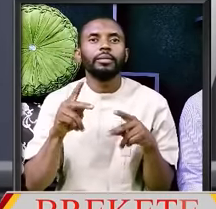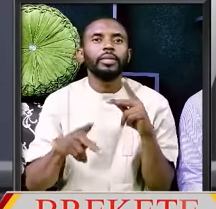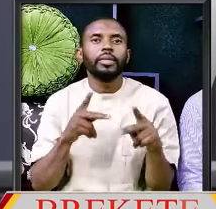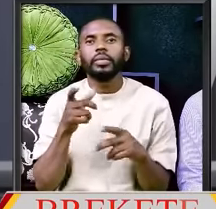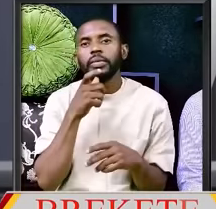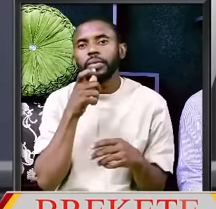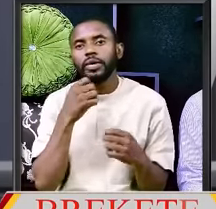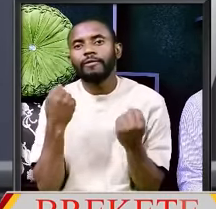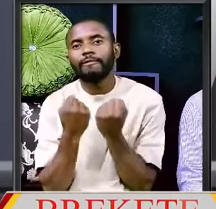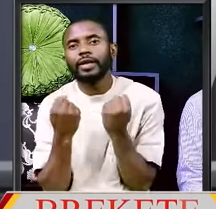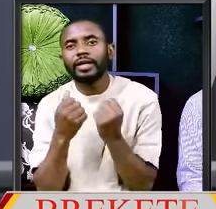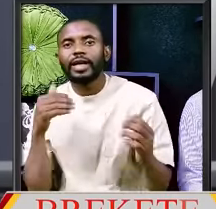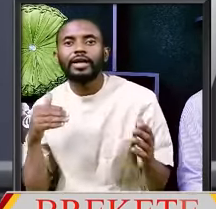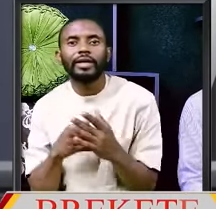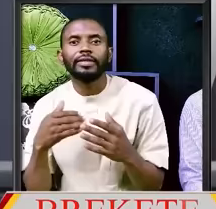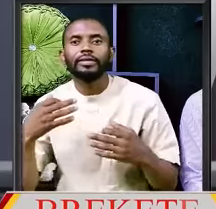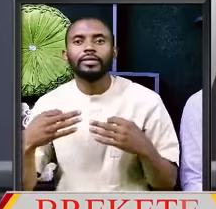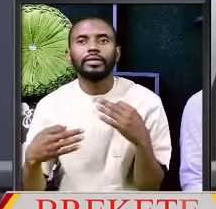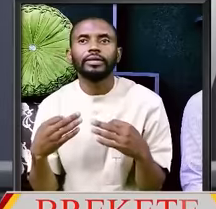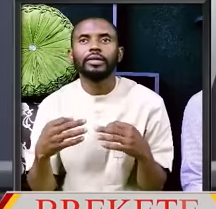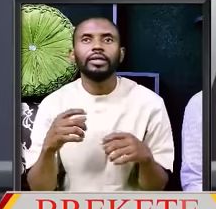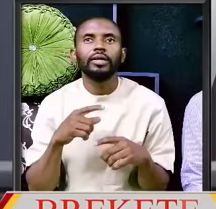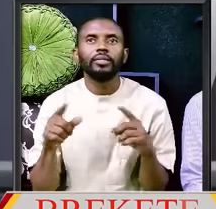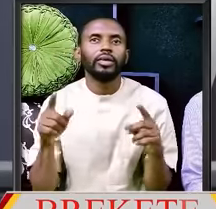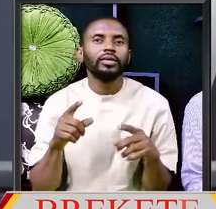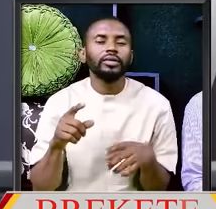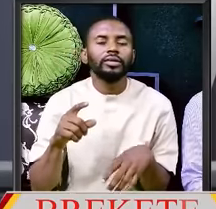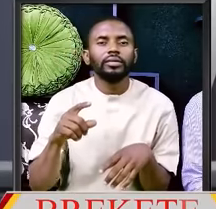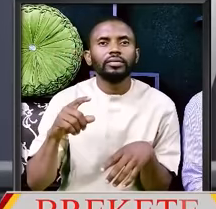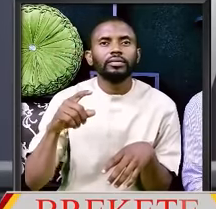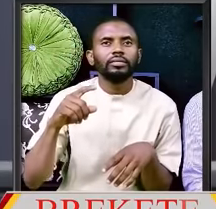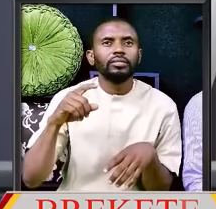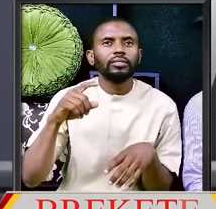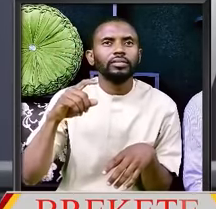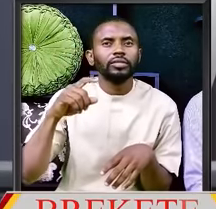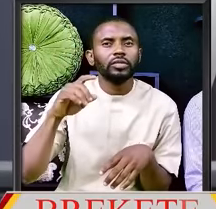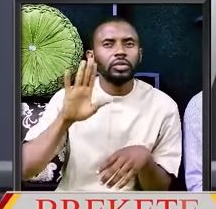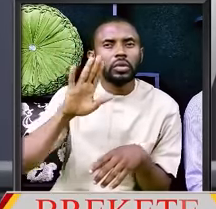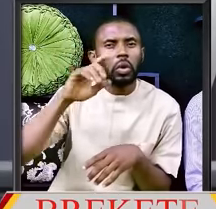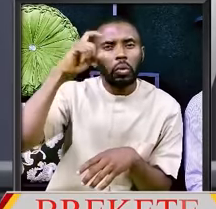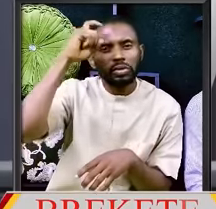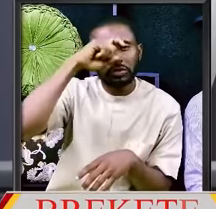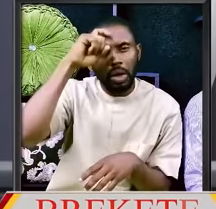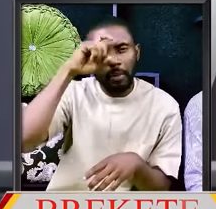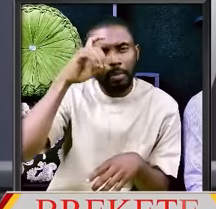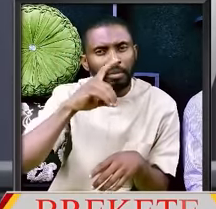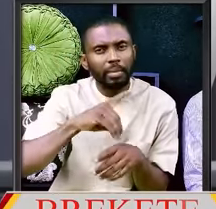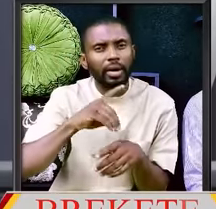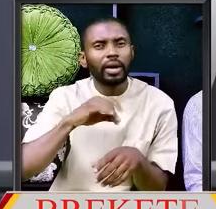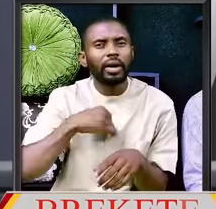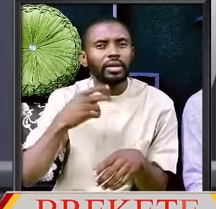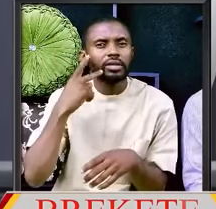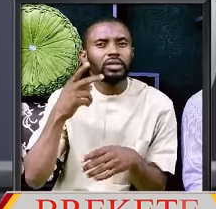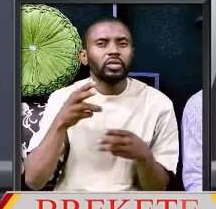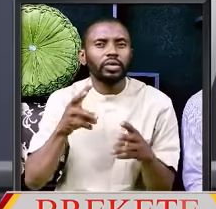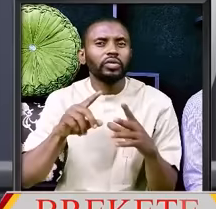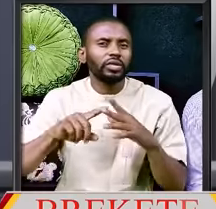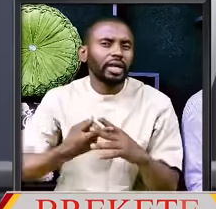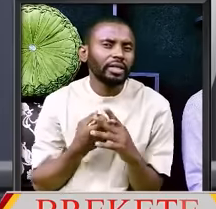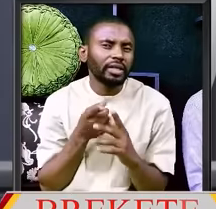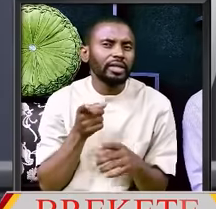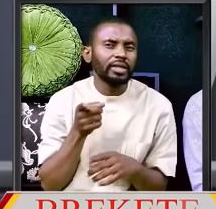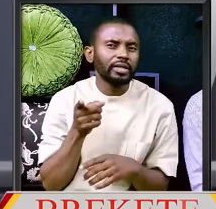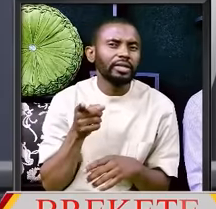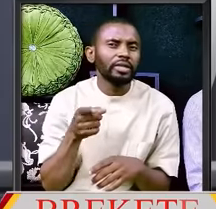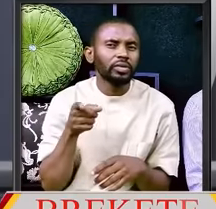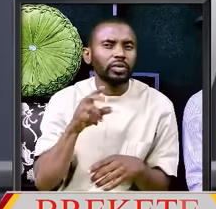There are people fighting against justice. Yes, you are a man of wisdom. I've seen the way you tackle both angles. Mm. And you are the man,